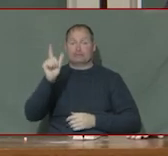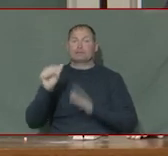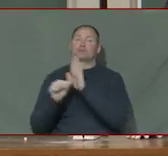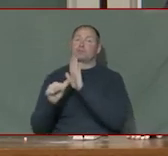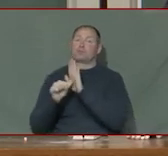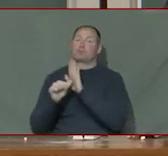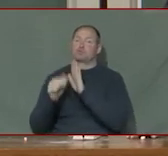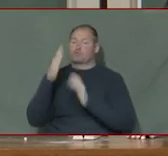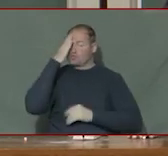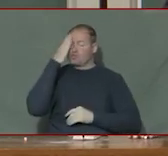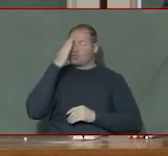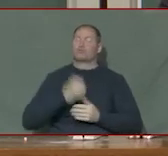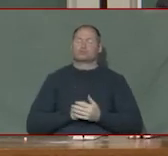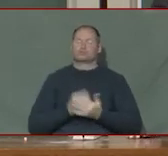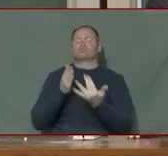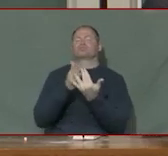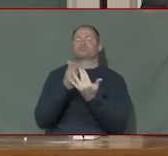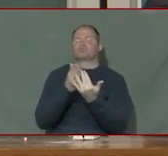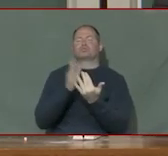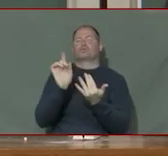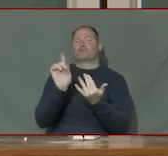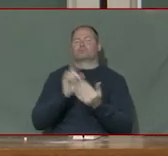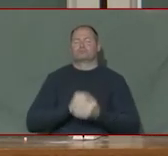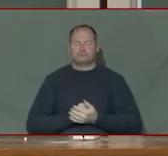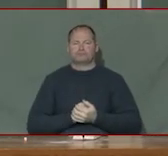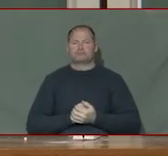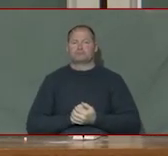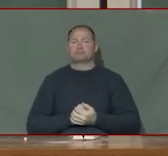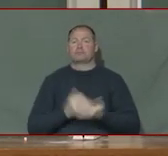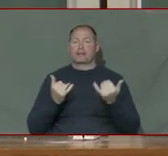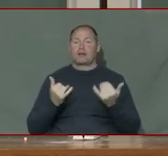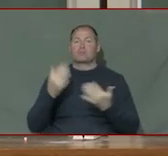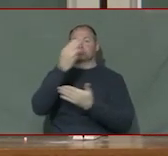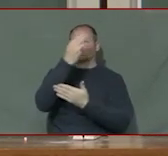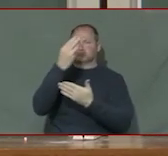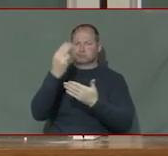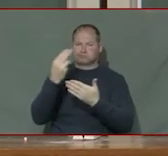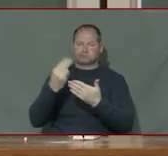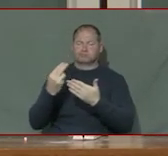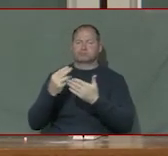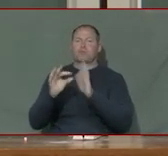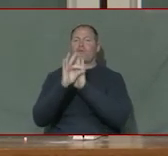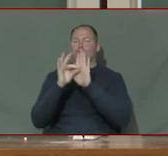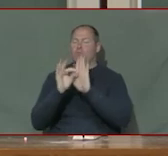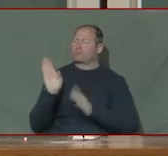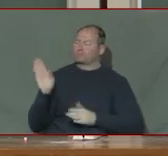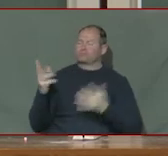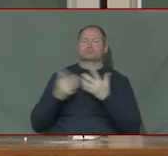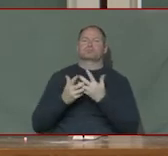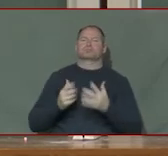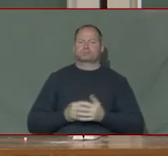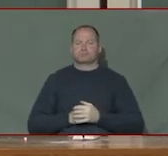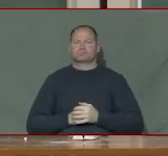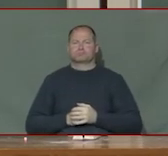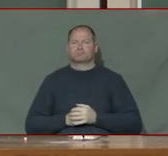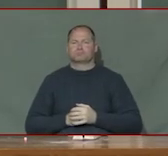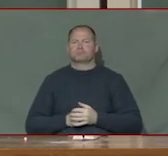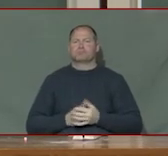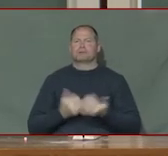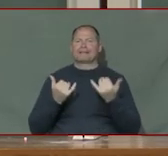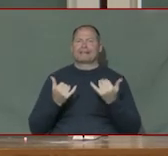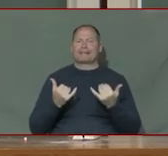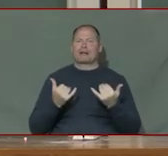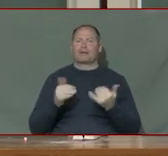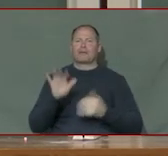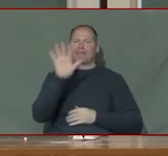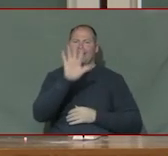They say, show that the area of the shaded part is given by that formula. Now, people, let's quickly have a look